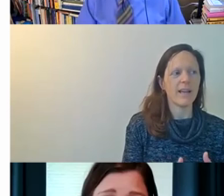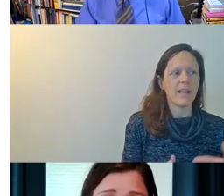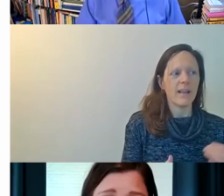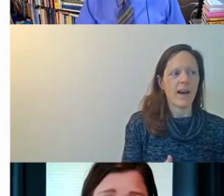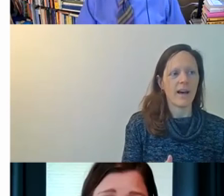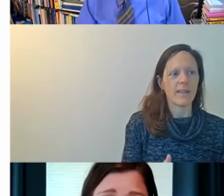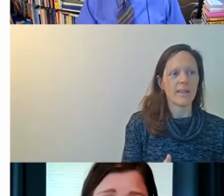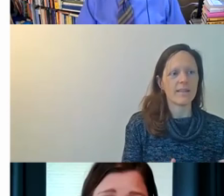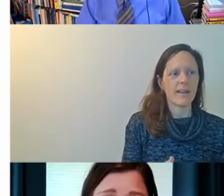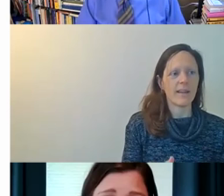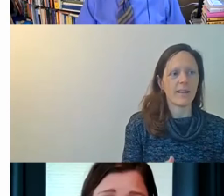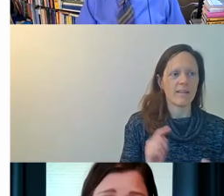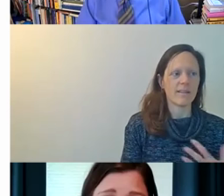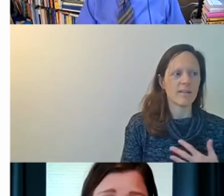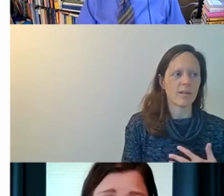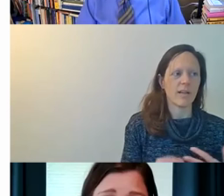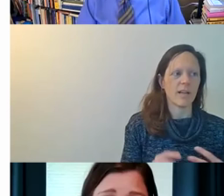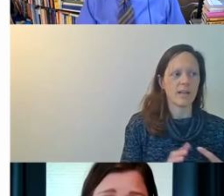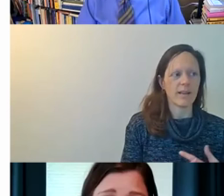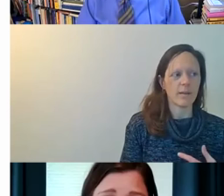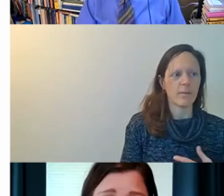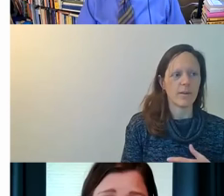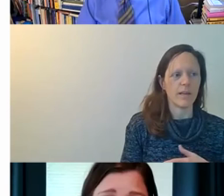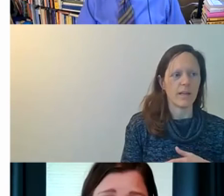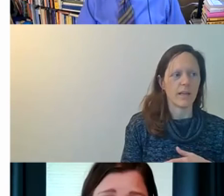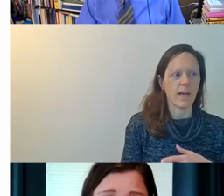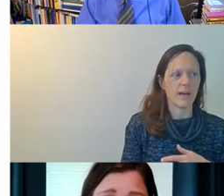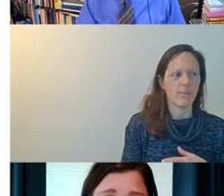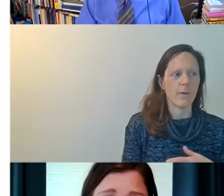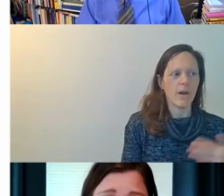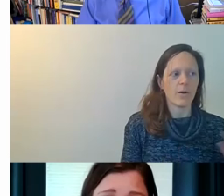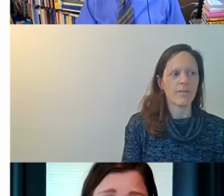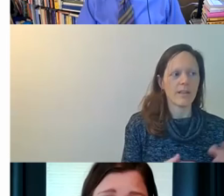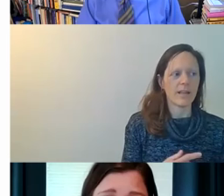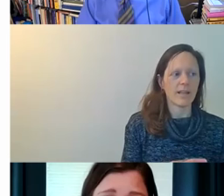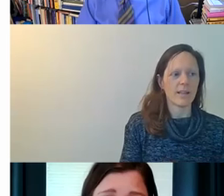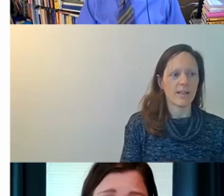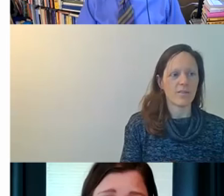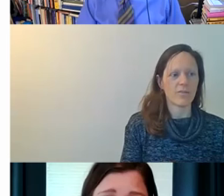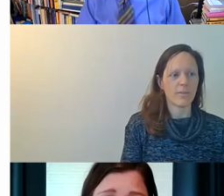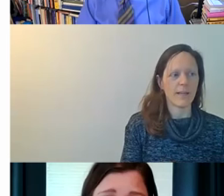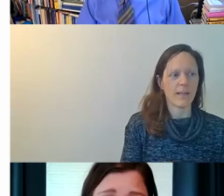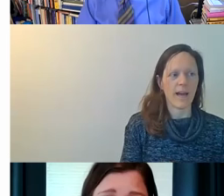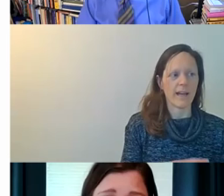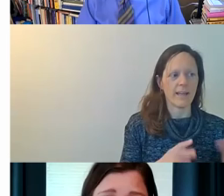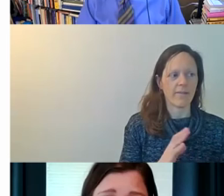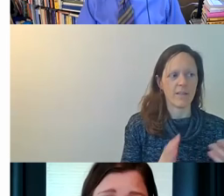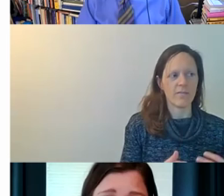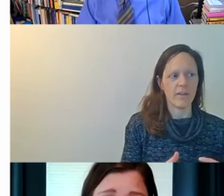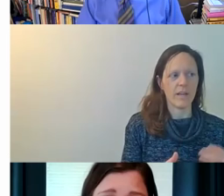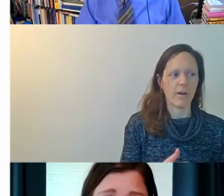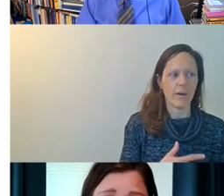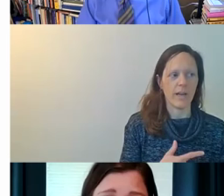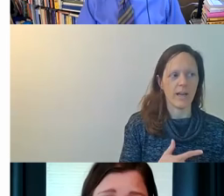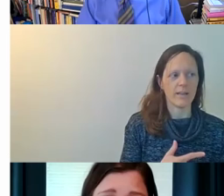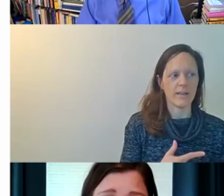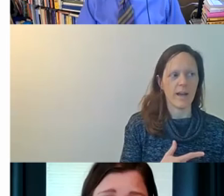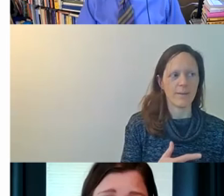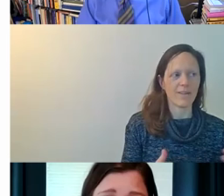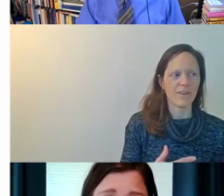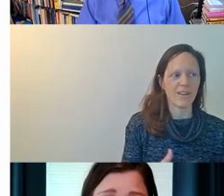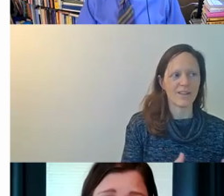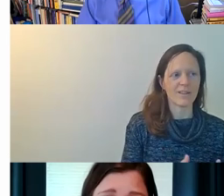Guide, things like distance learning, telecommuting, or even like streaming high definition video